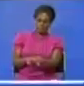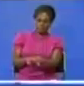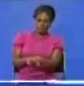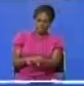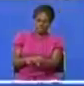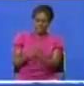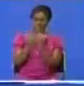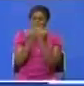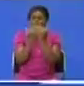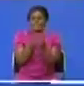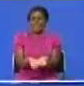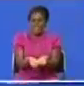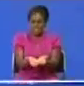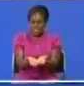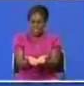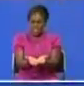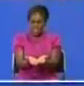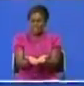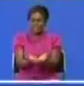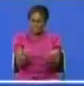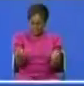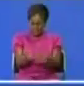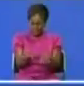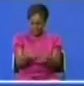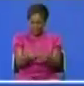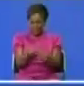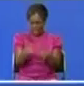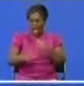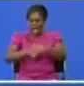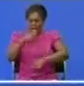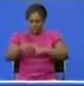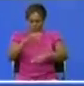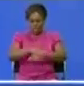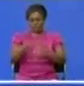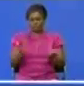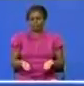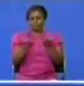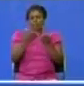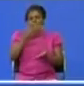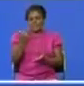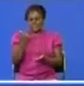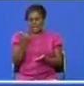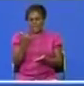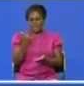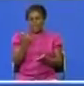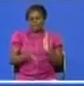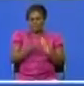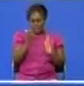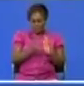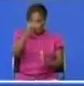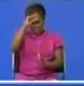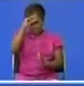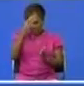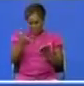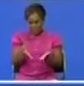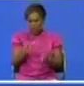ferry and its efficiency, the president visited there, took action. There's been improvement in terms of efficiency. The government is now